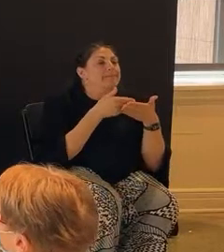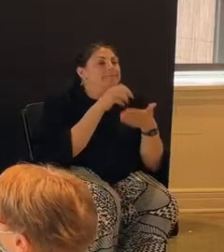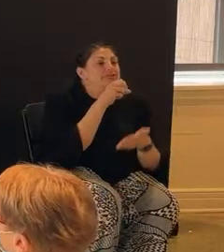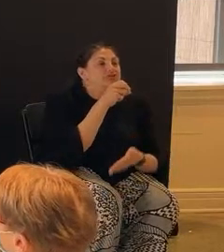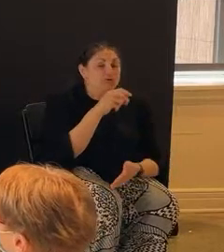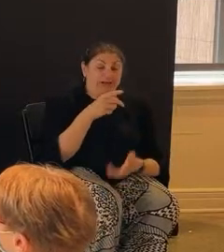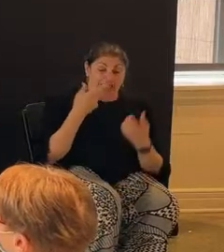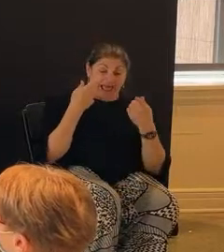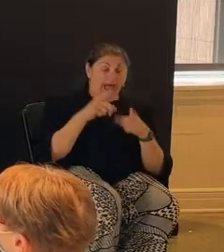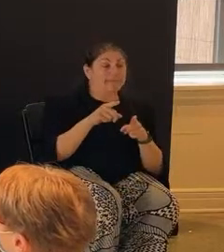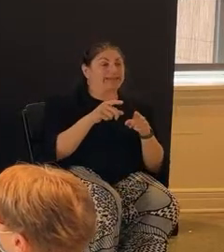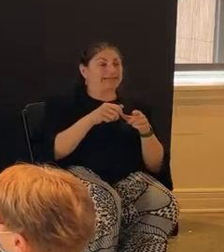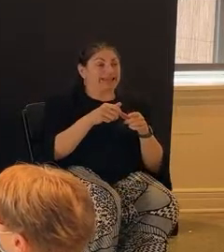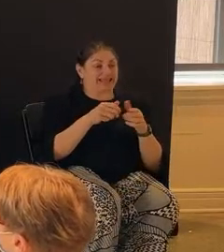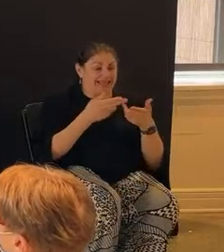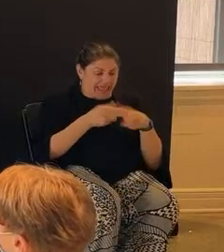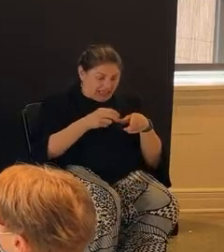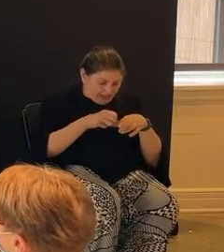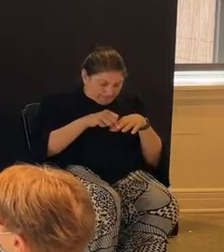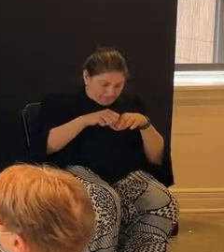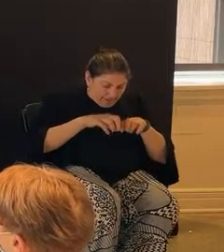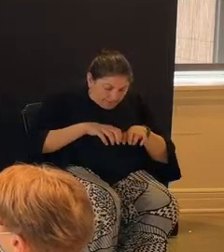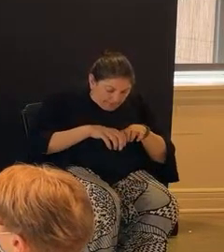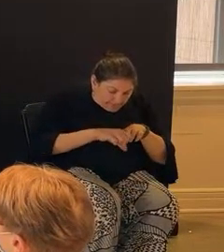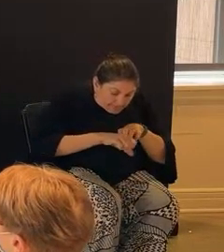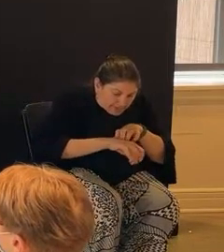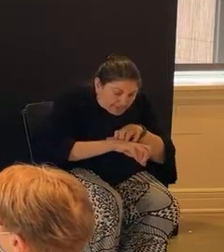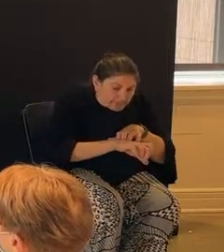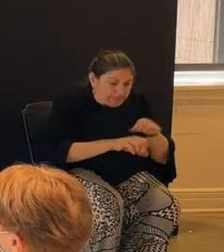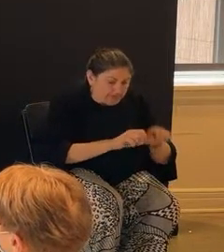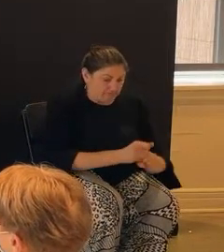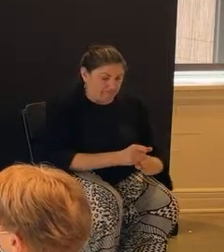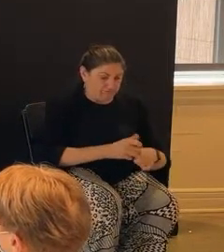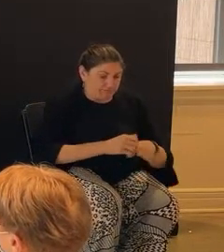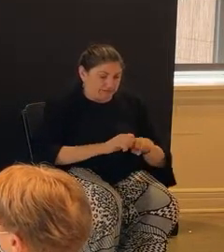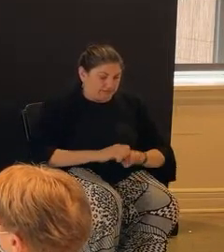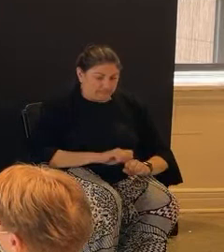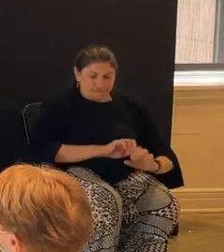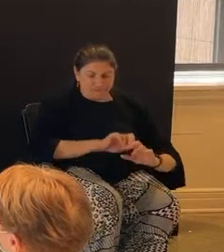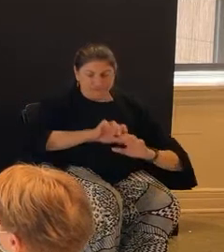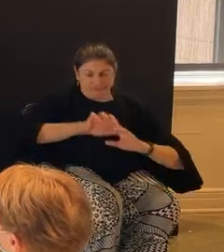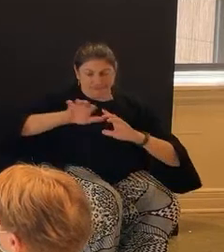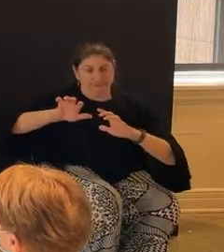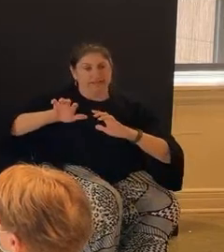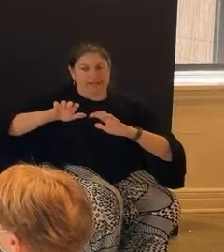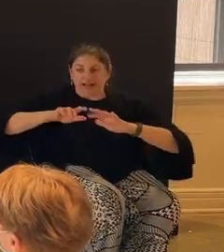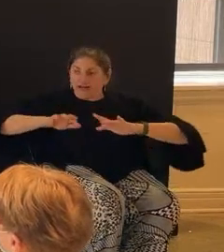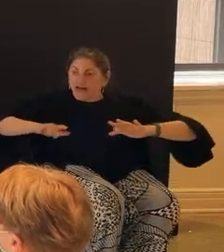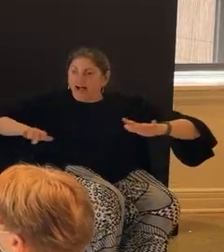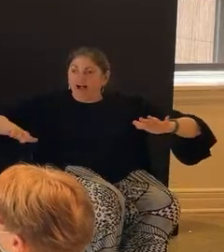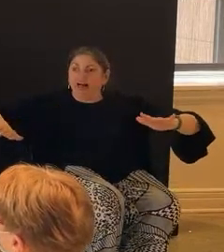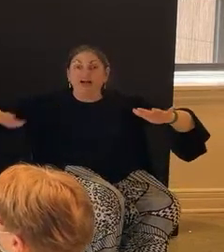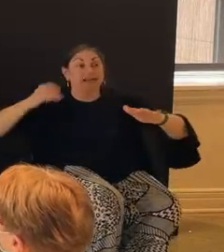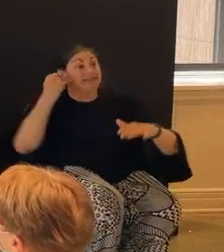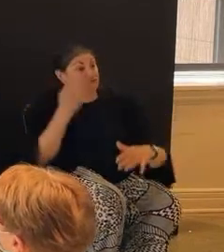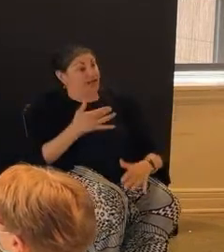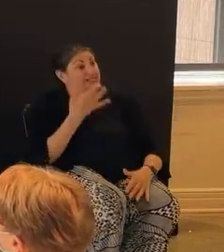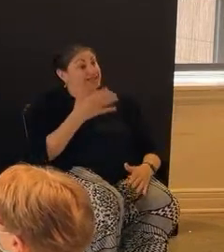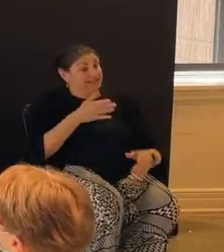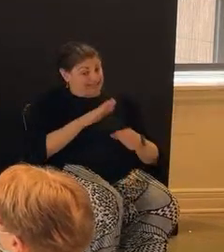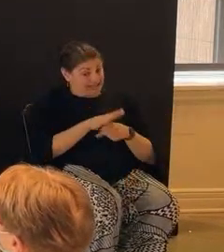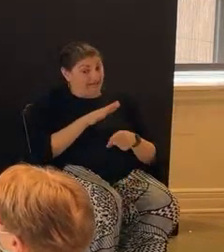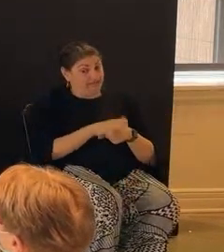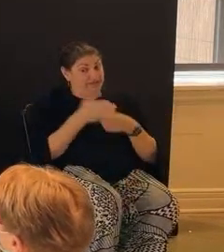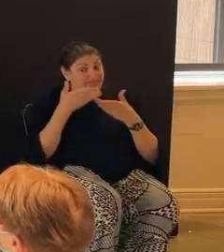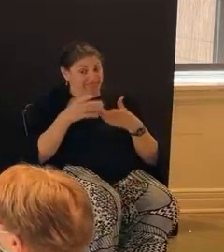lay eggs in the lake, and then the eggs hatch. The toadlets come ashore so they can disperse throughout the land. And if you're lucky enough to be there when